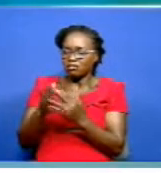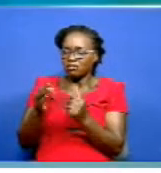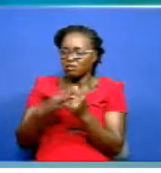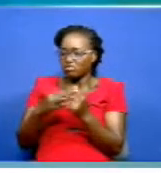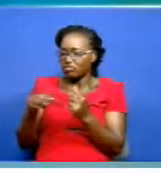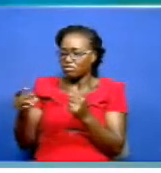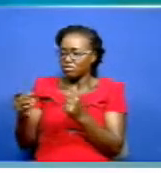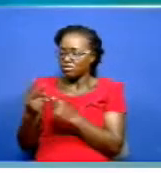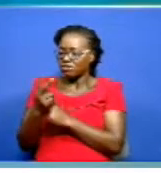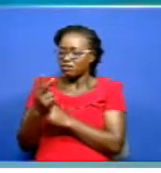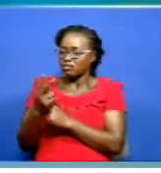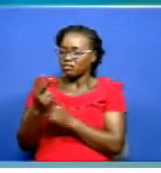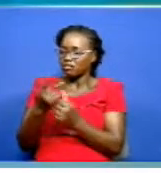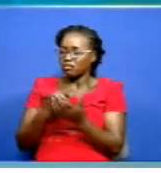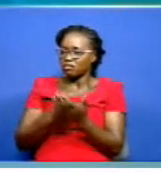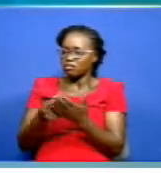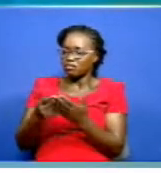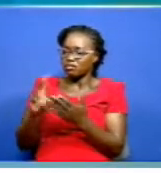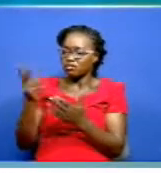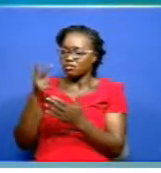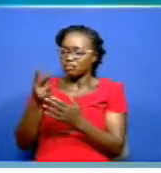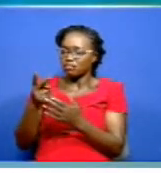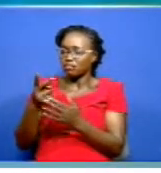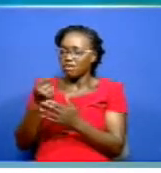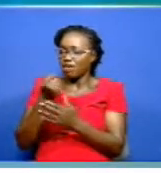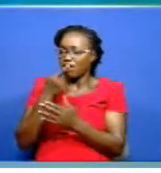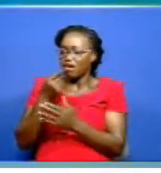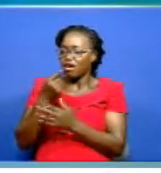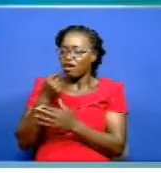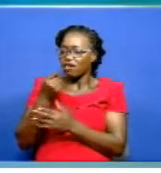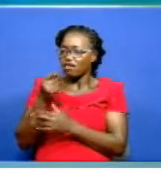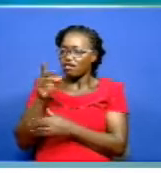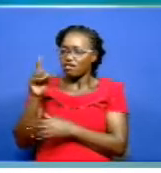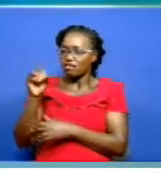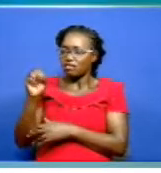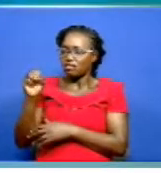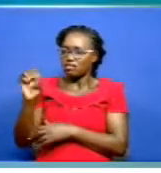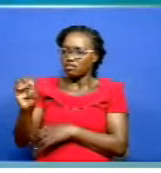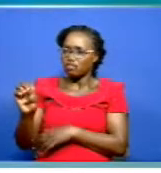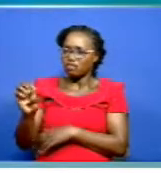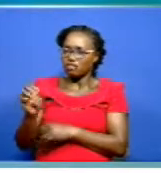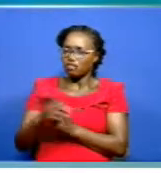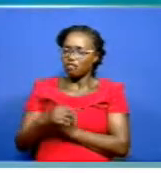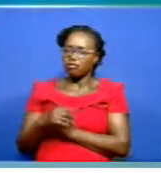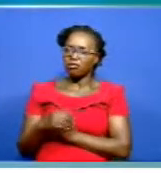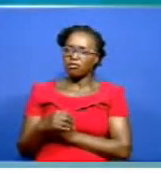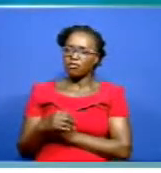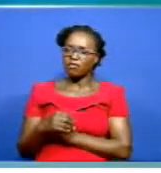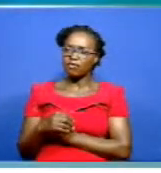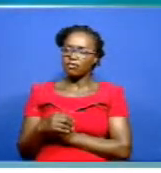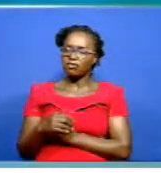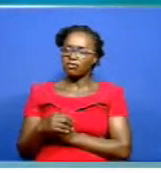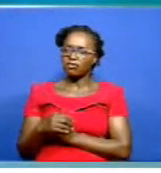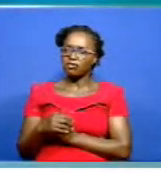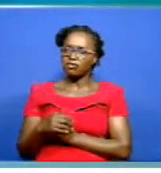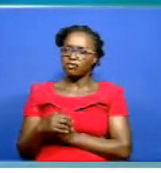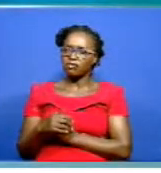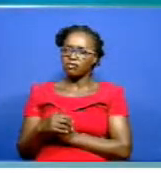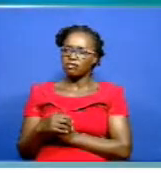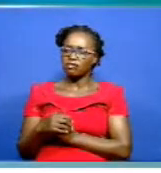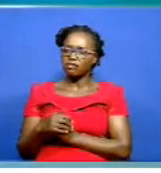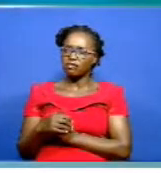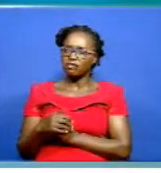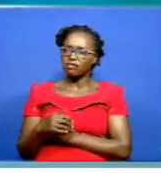dose. You've talked about a period 8 to 12 8 to 12 yes, weeks. Yeah. 8 to 12 weeks, you get the second